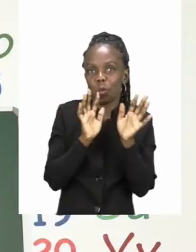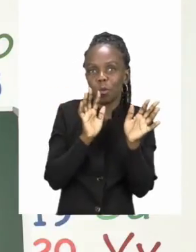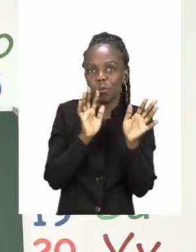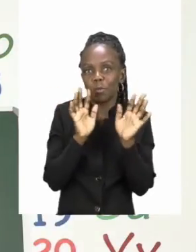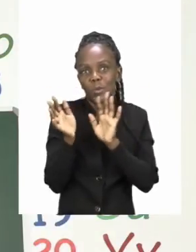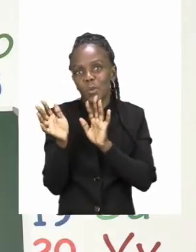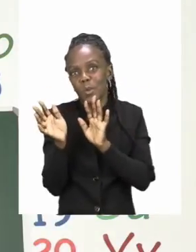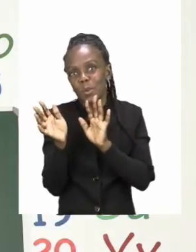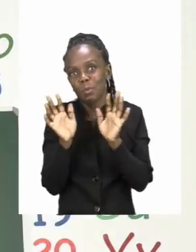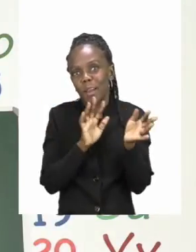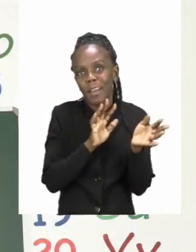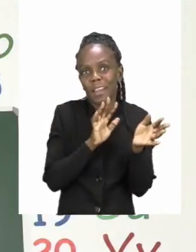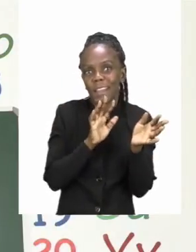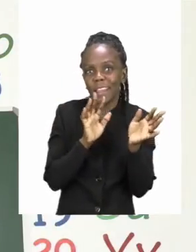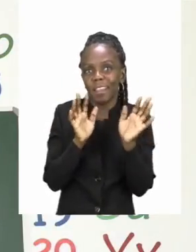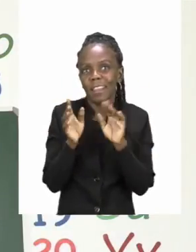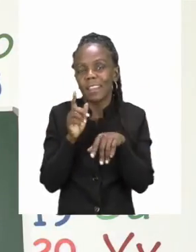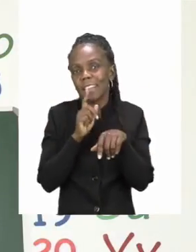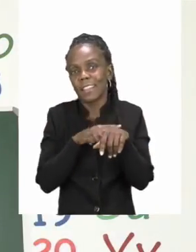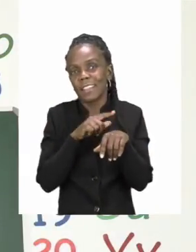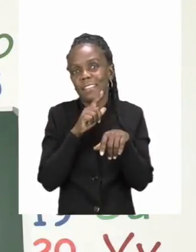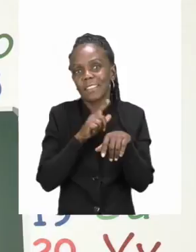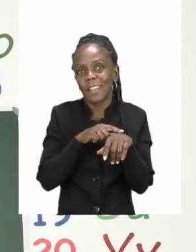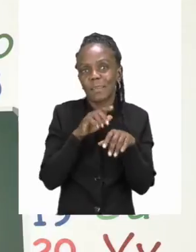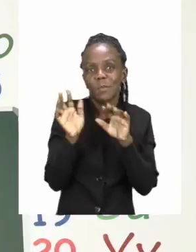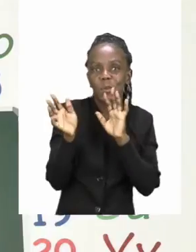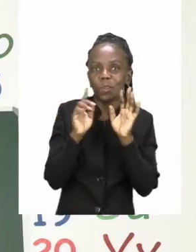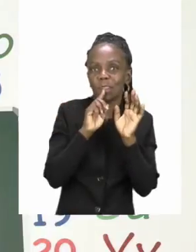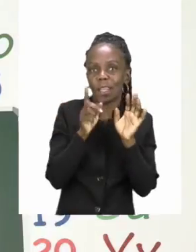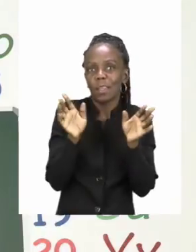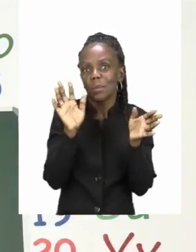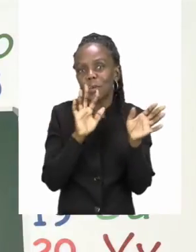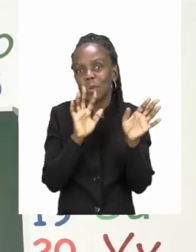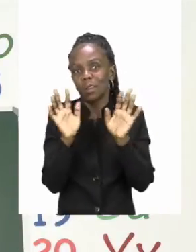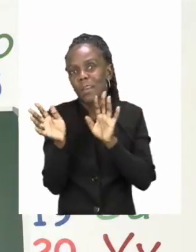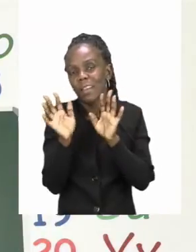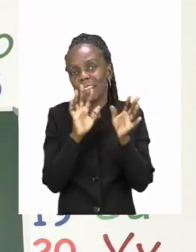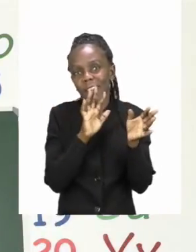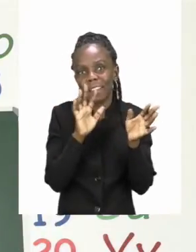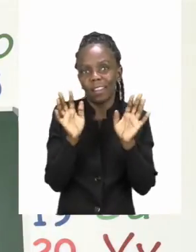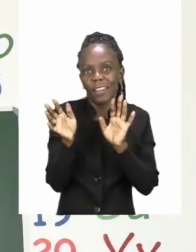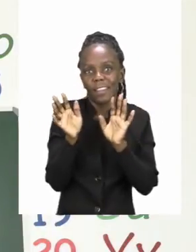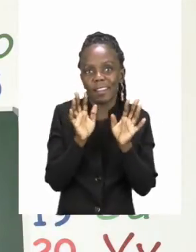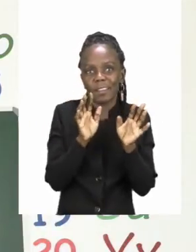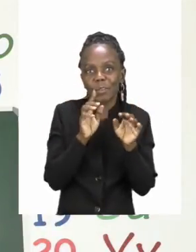Goodbye, goodbye. It's time to say goodbye.